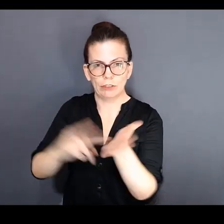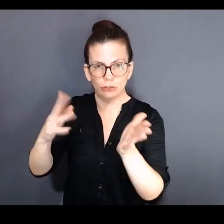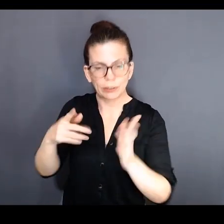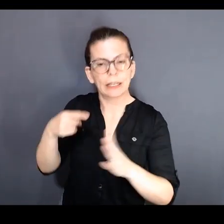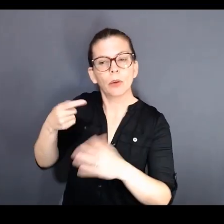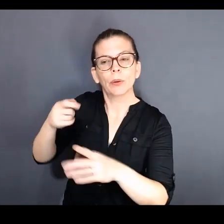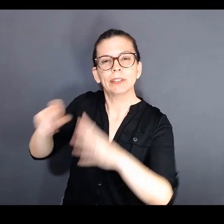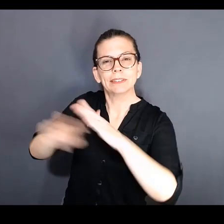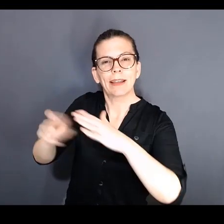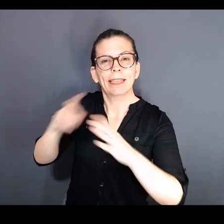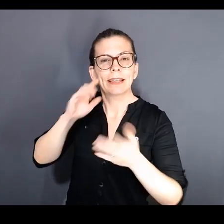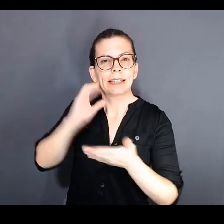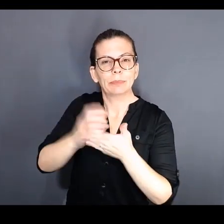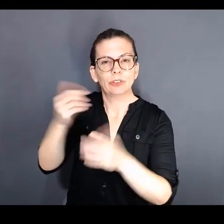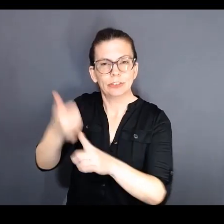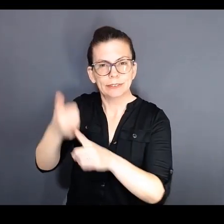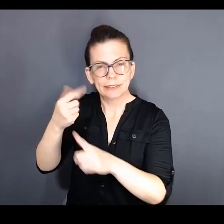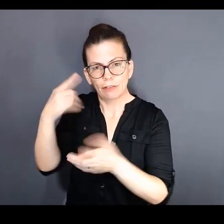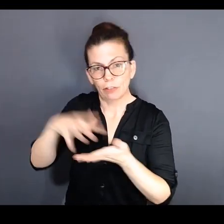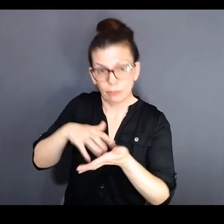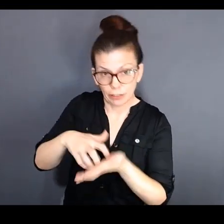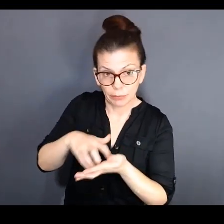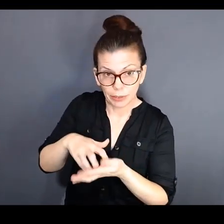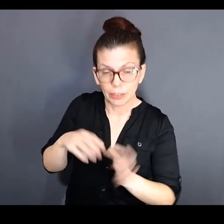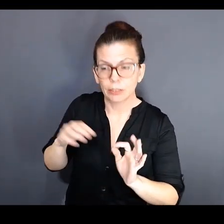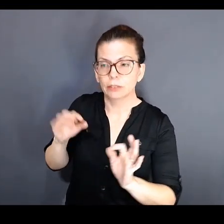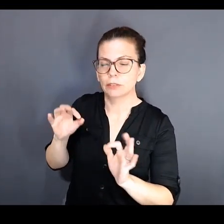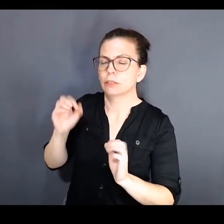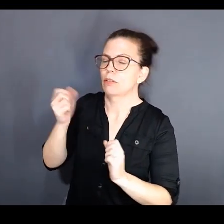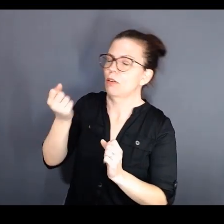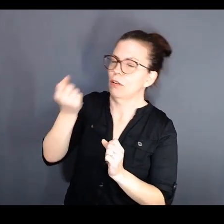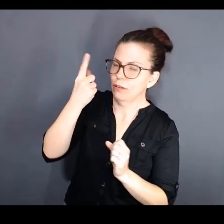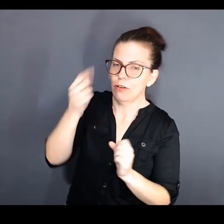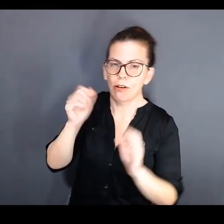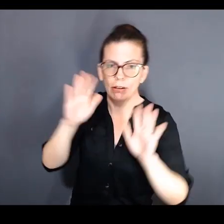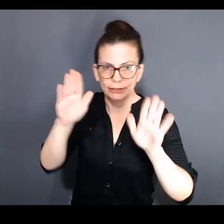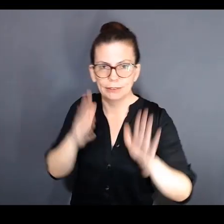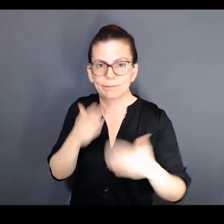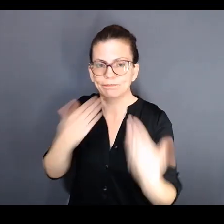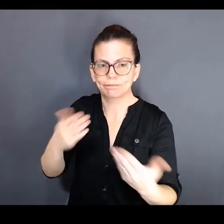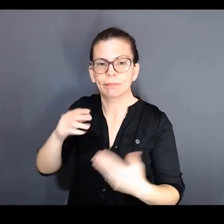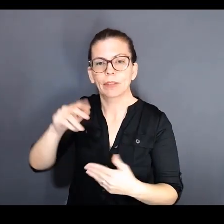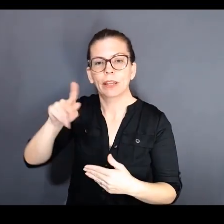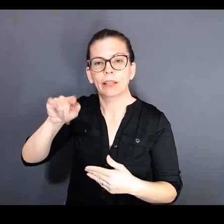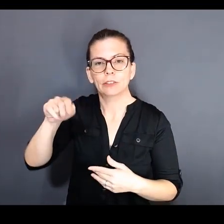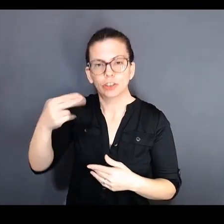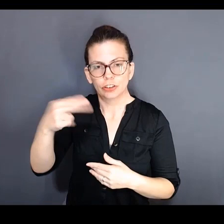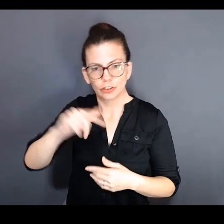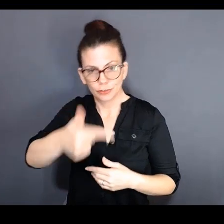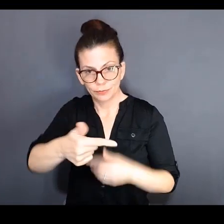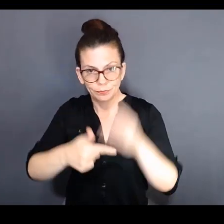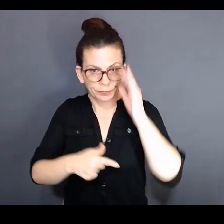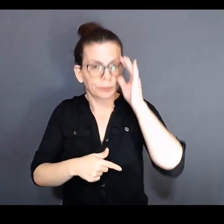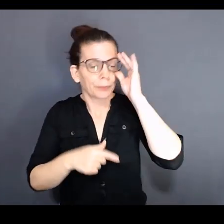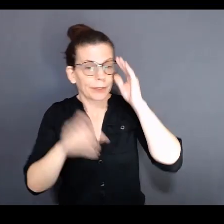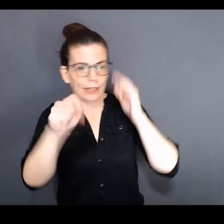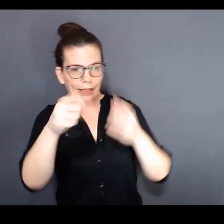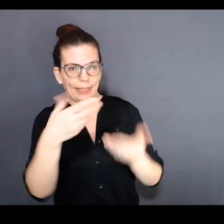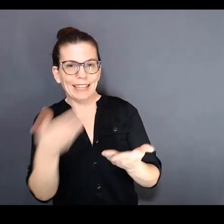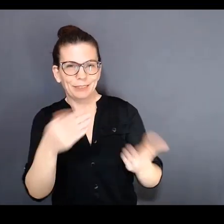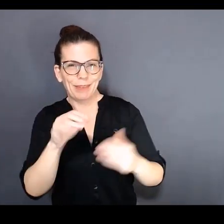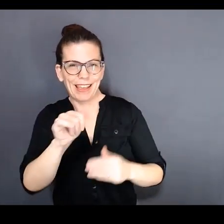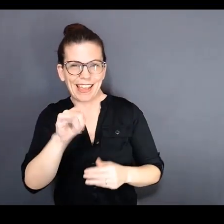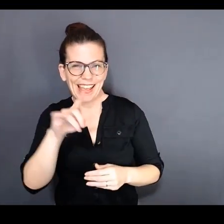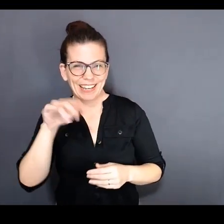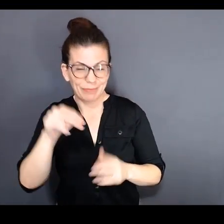container images, so it actually scans the image itself for vulnerabilities. Okay, awesome. Kashish, take it away.